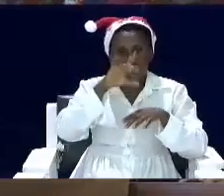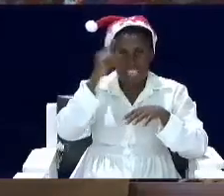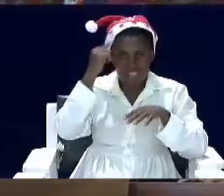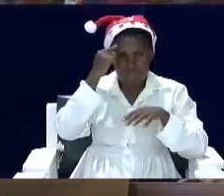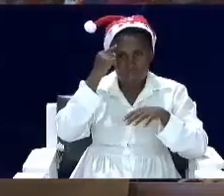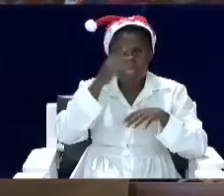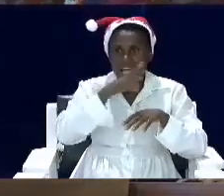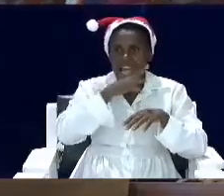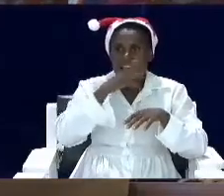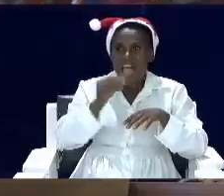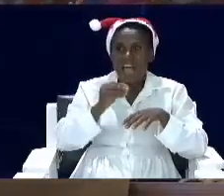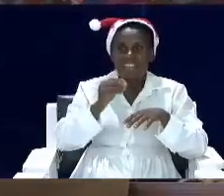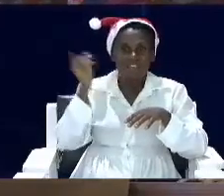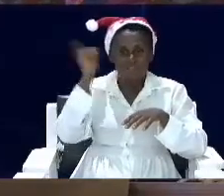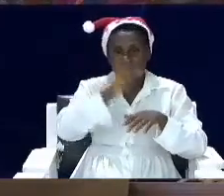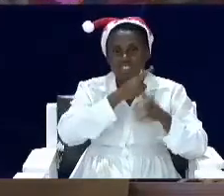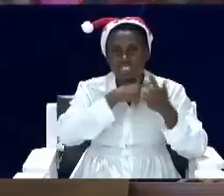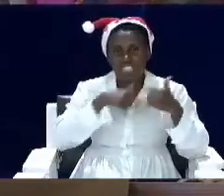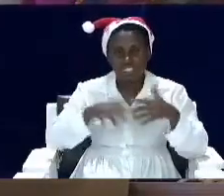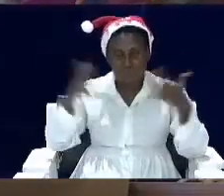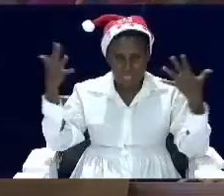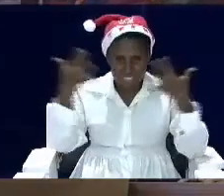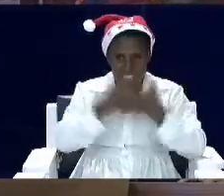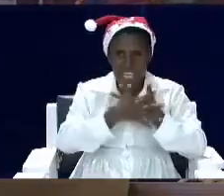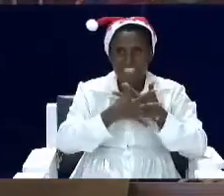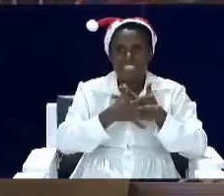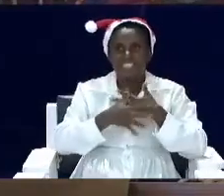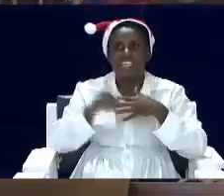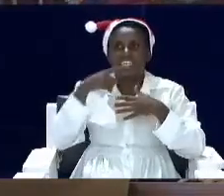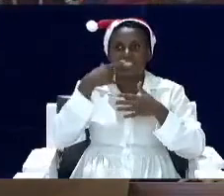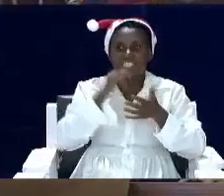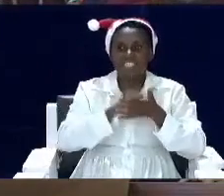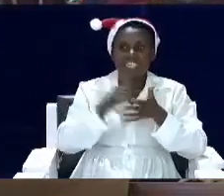foolish hearts were darkened. Professing to be wise,